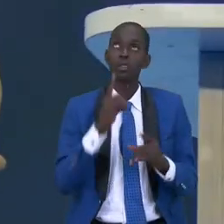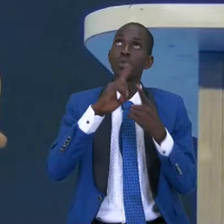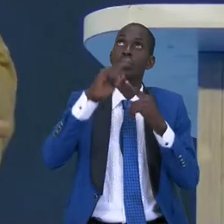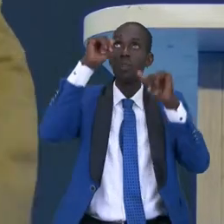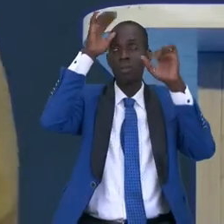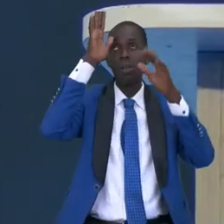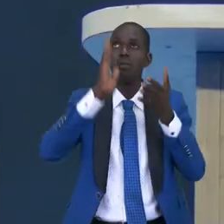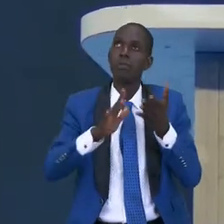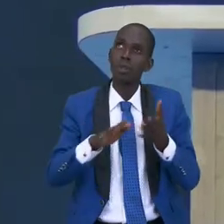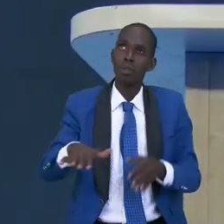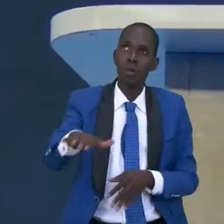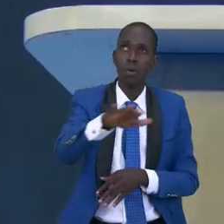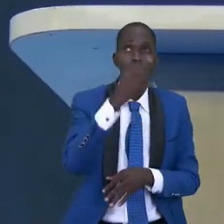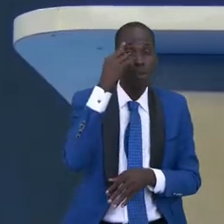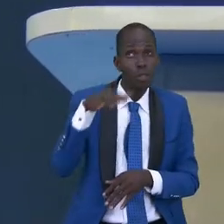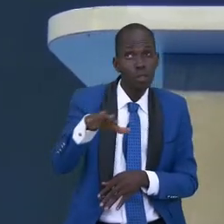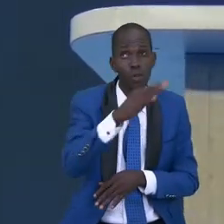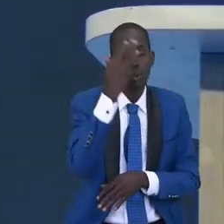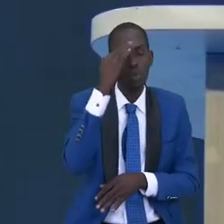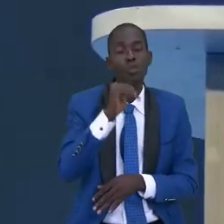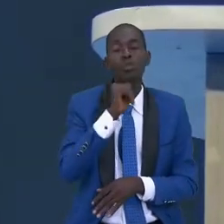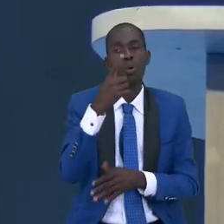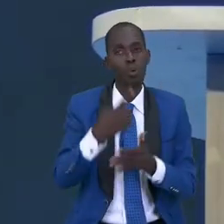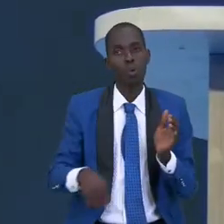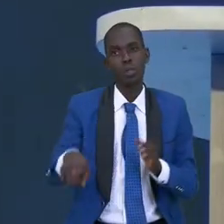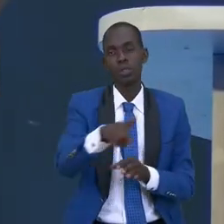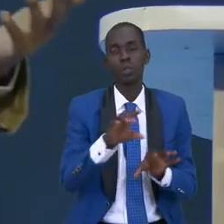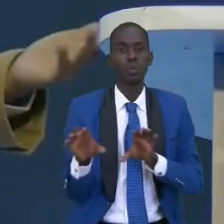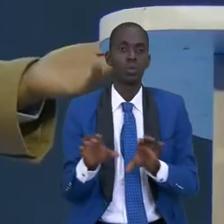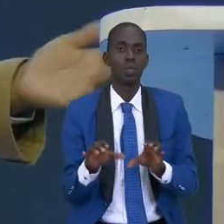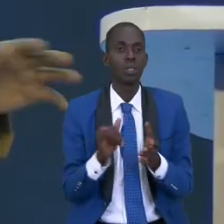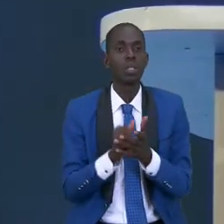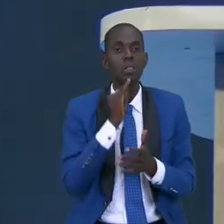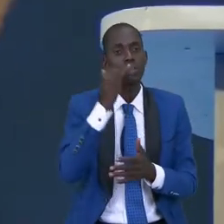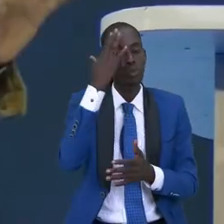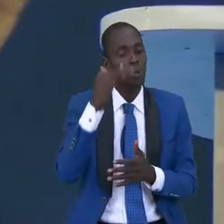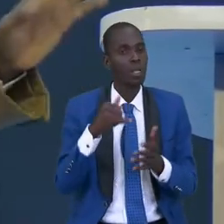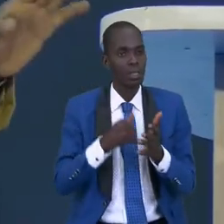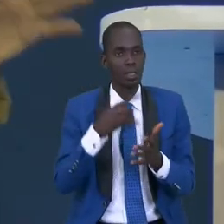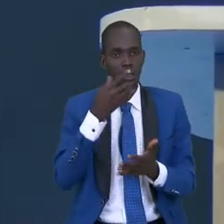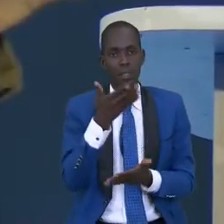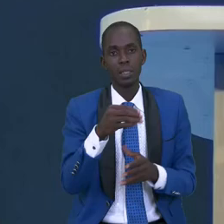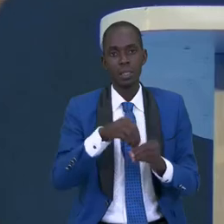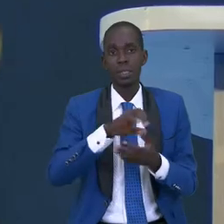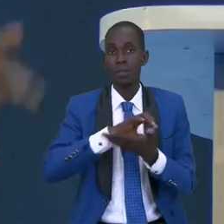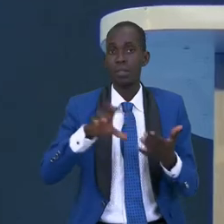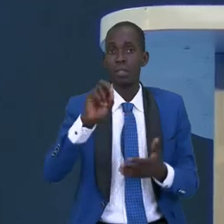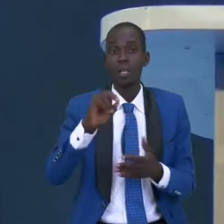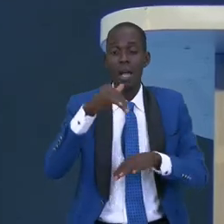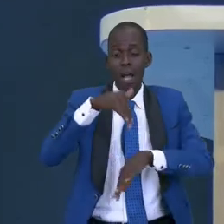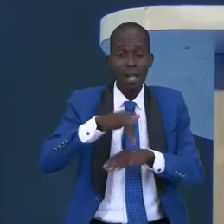know not what they do. That's why it says now, and the times of this ignorance